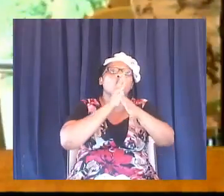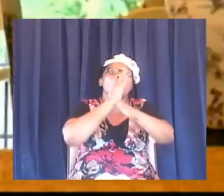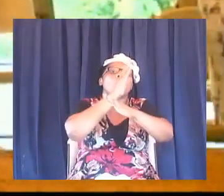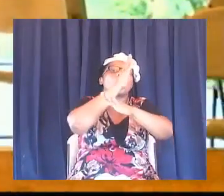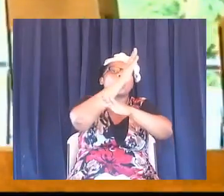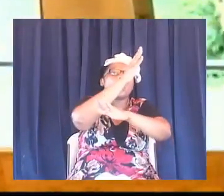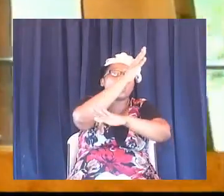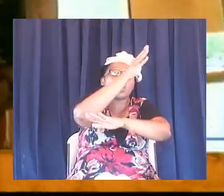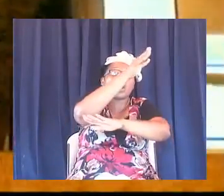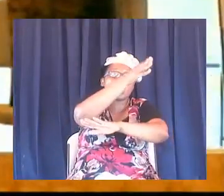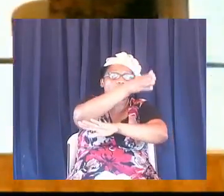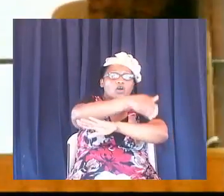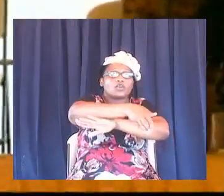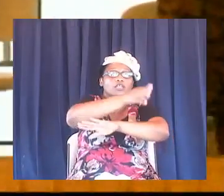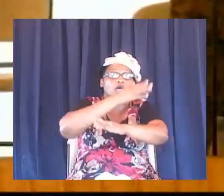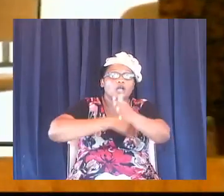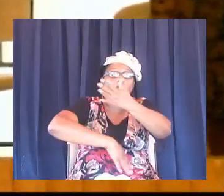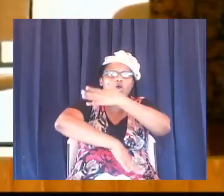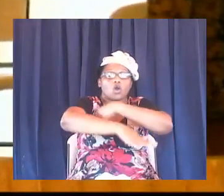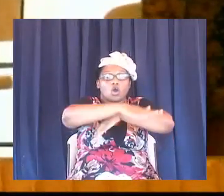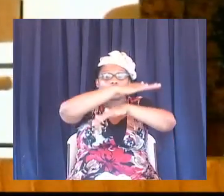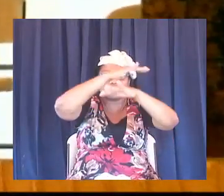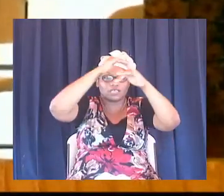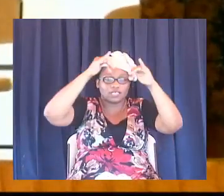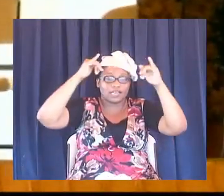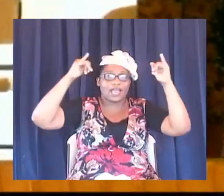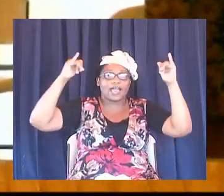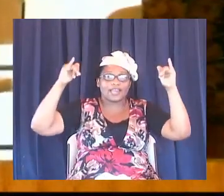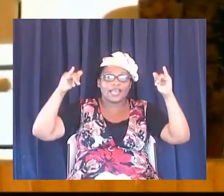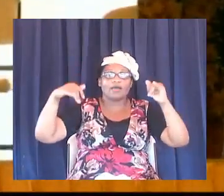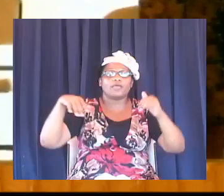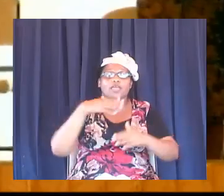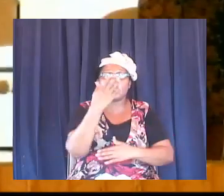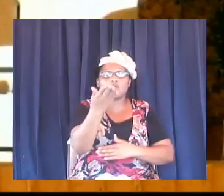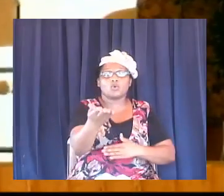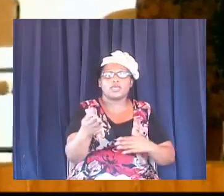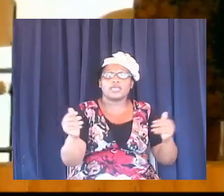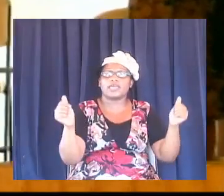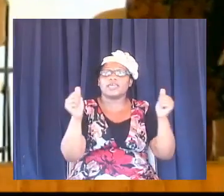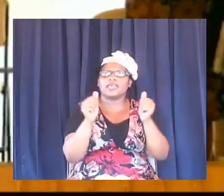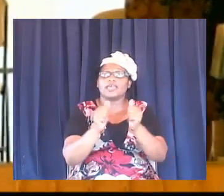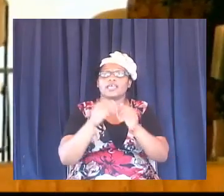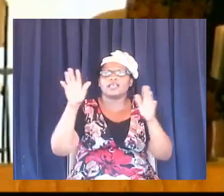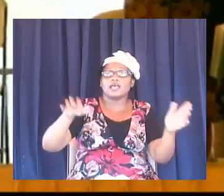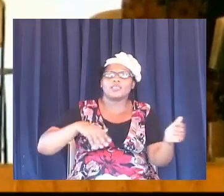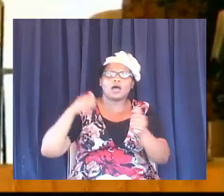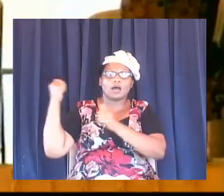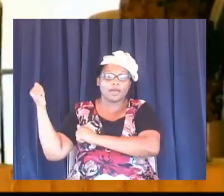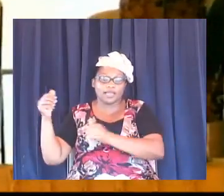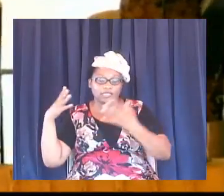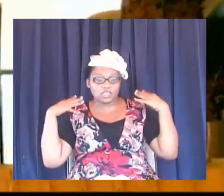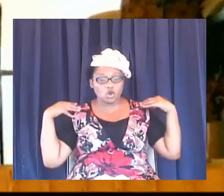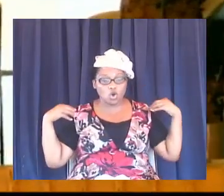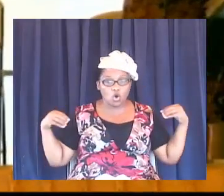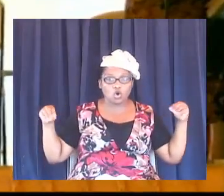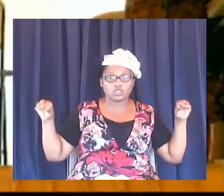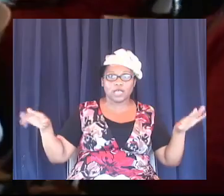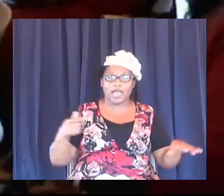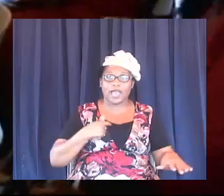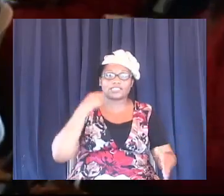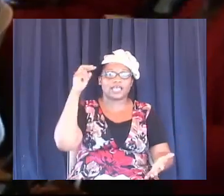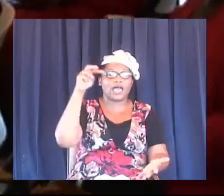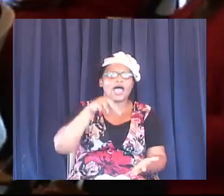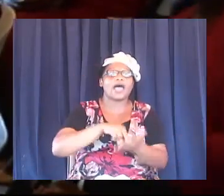just over in the glory land, there with the mighty